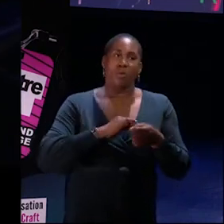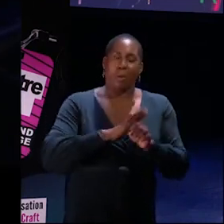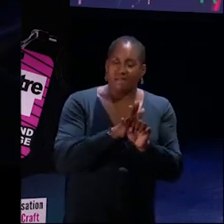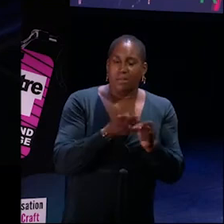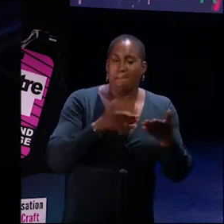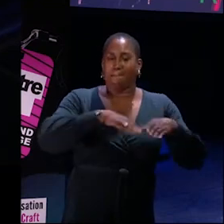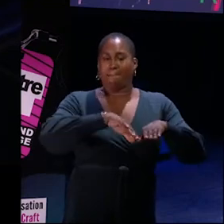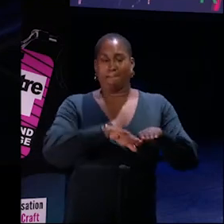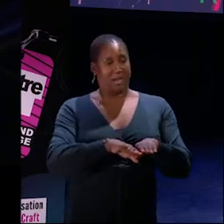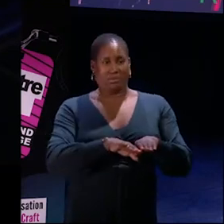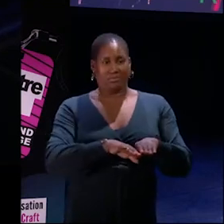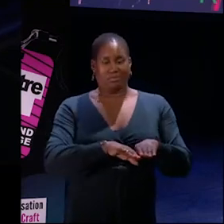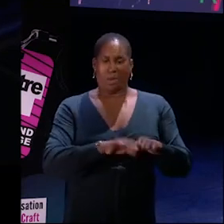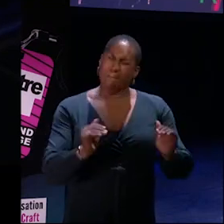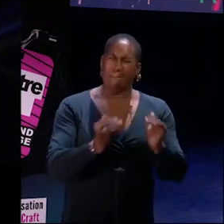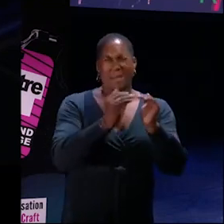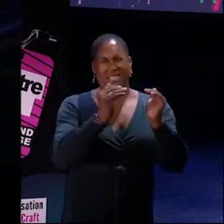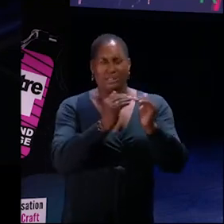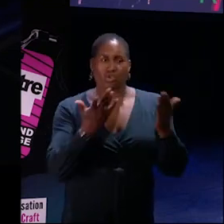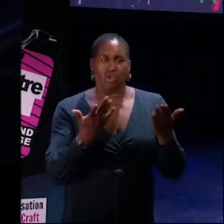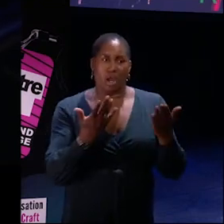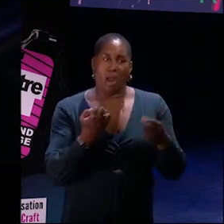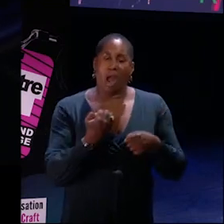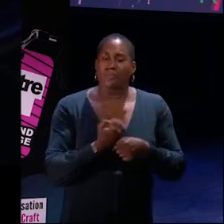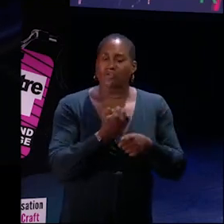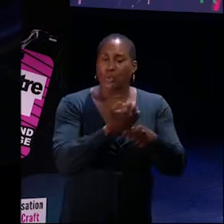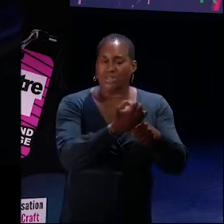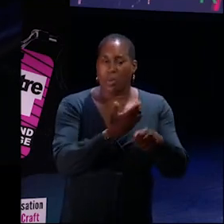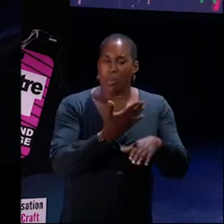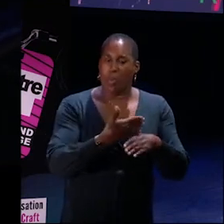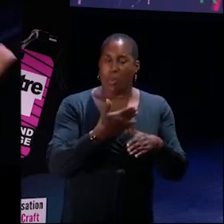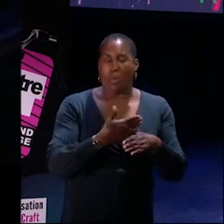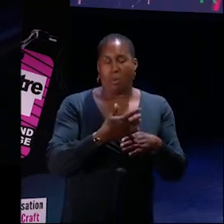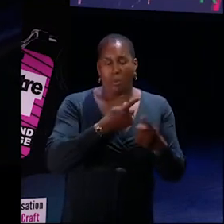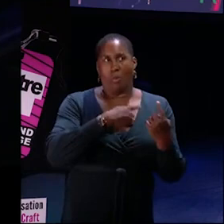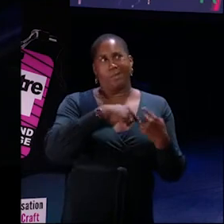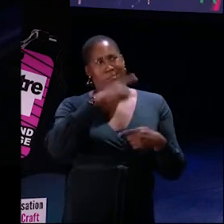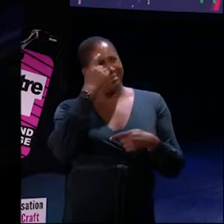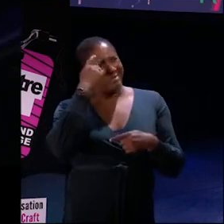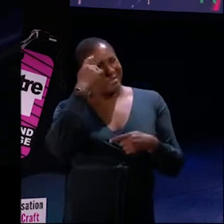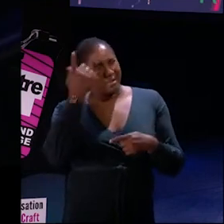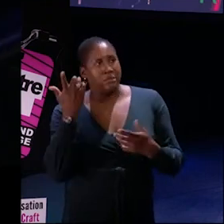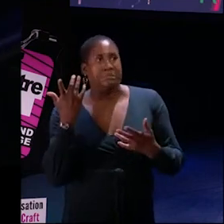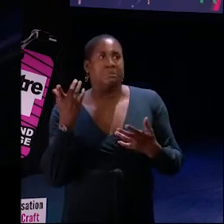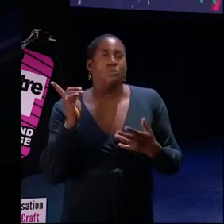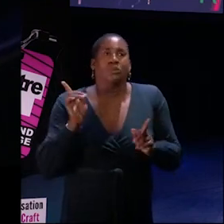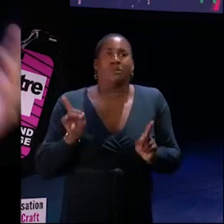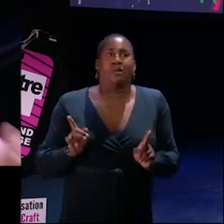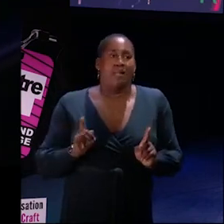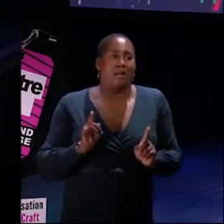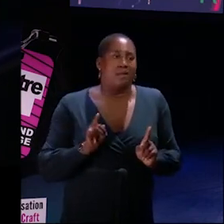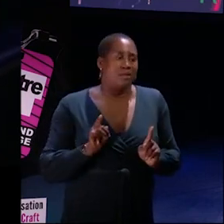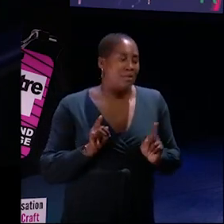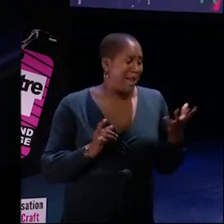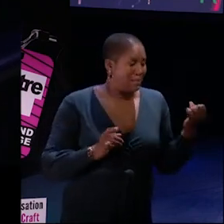out actively producing work in the same way, we thought... And obviously the Green Book and the time